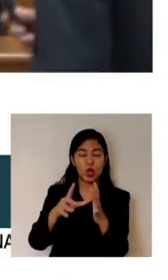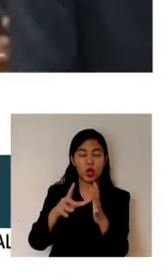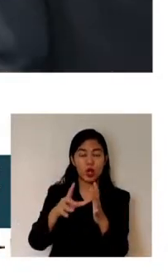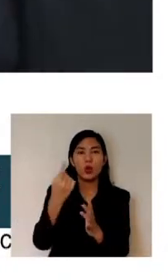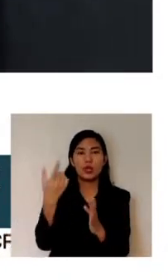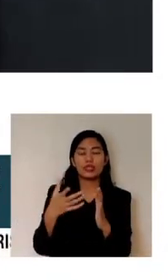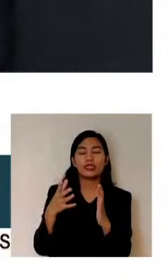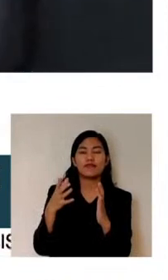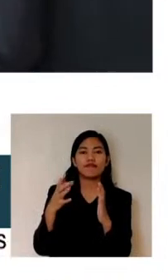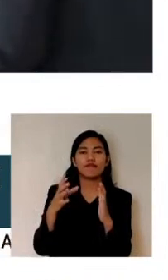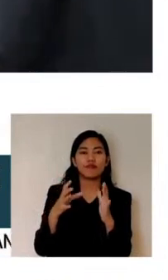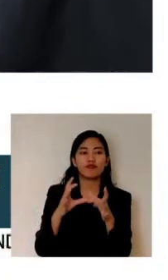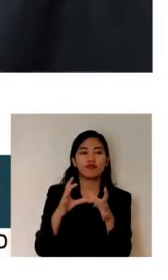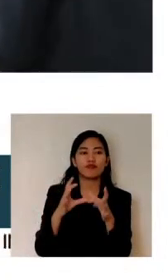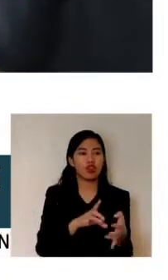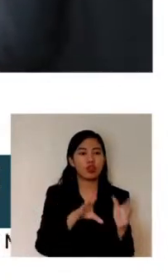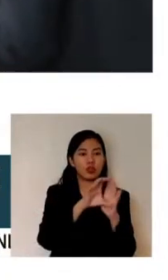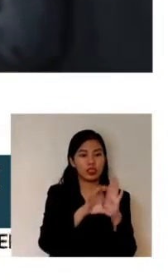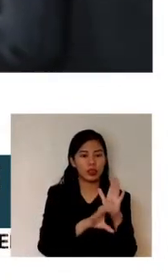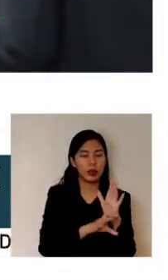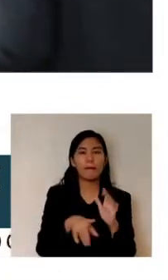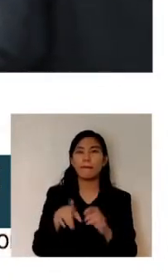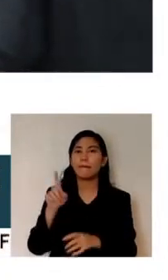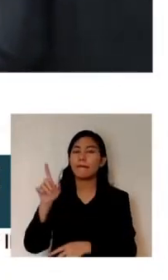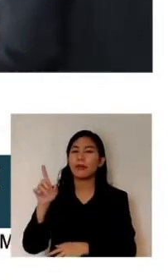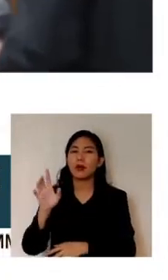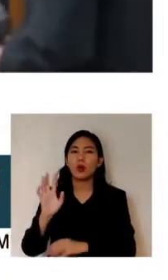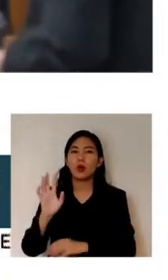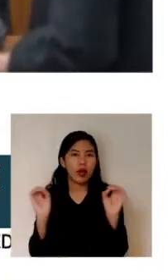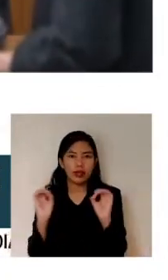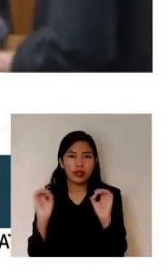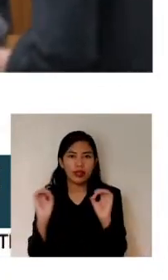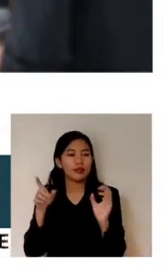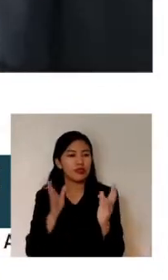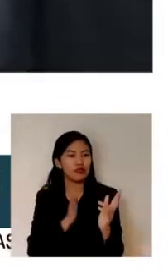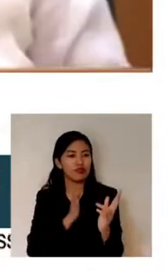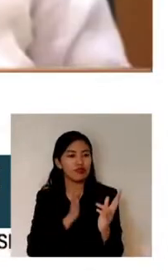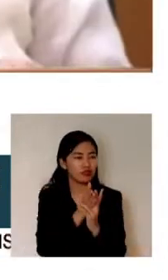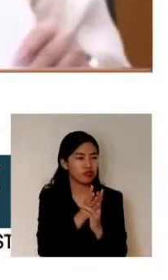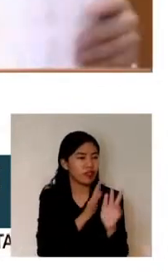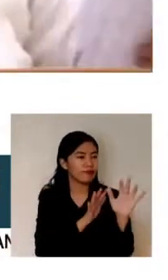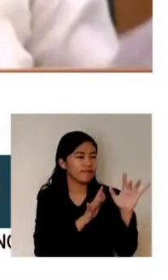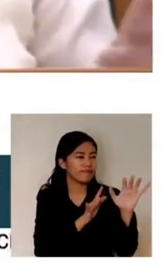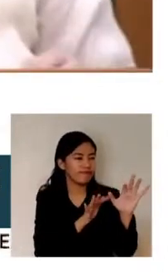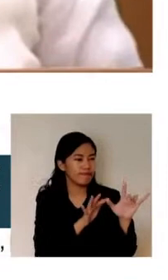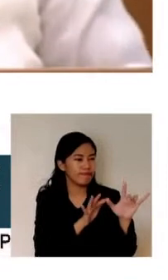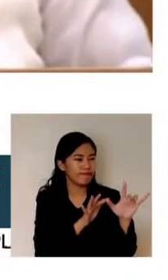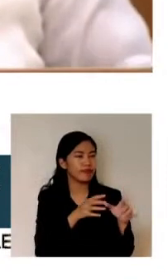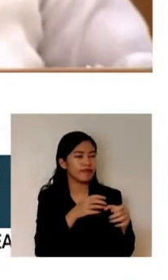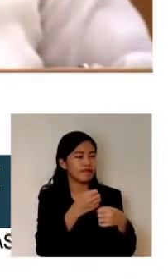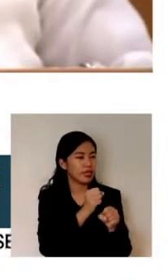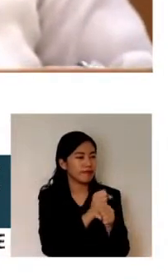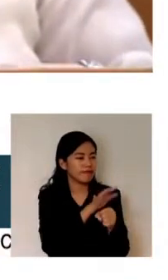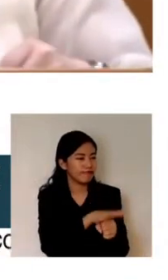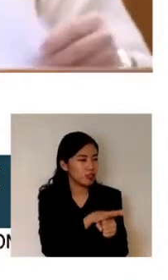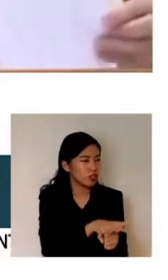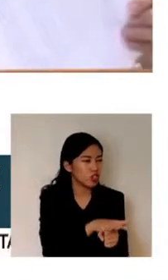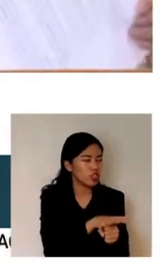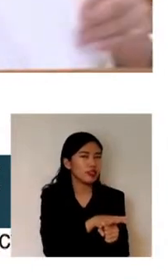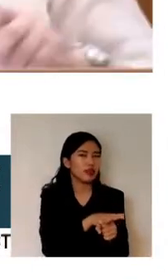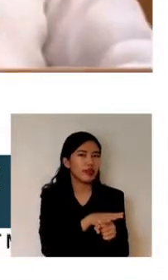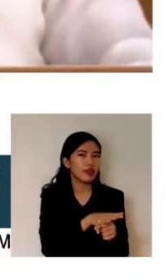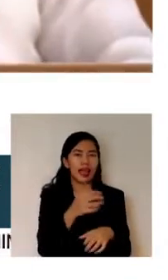nobody should interfere, persuade, coerce, influence, or pressure any member of the commission on